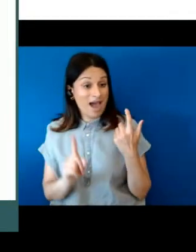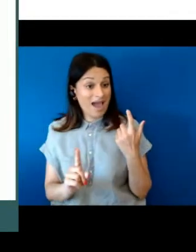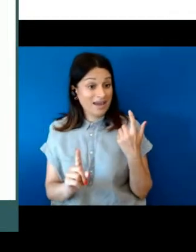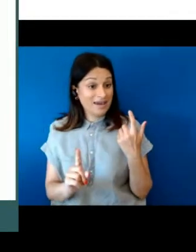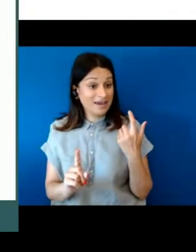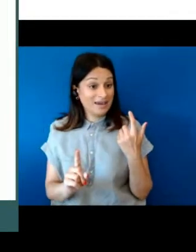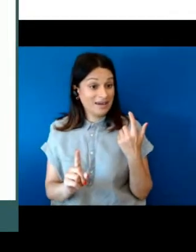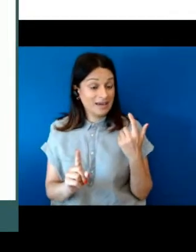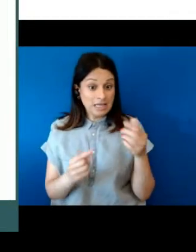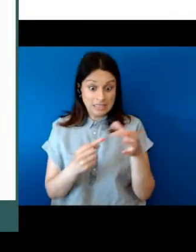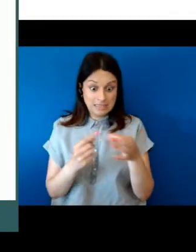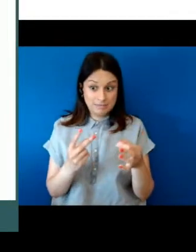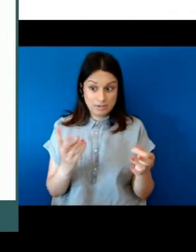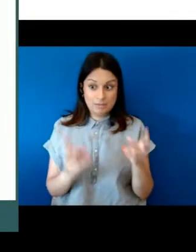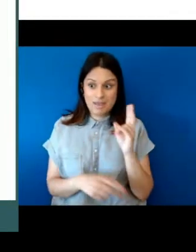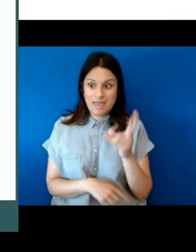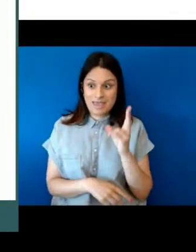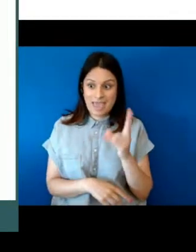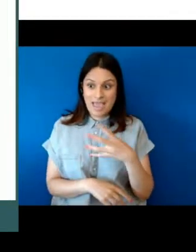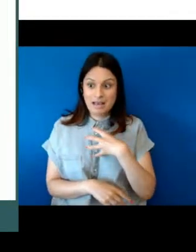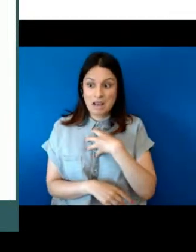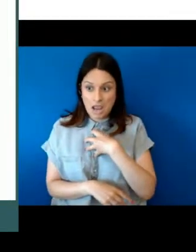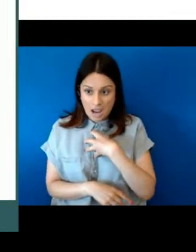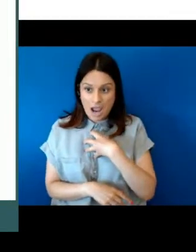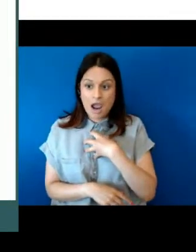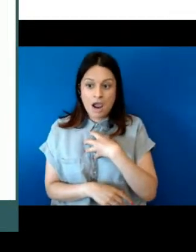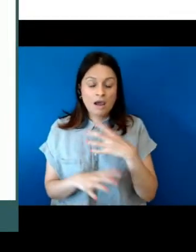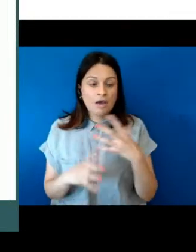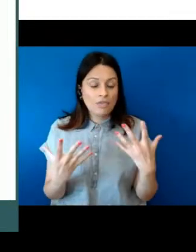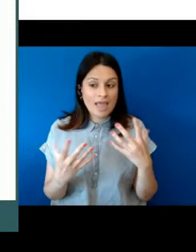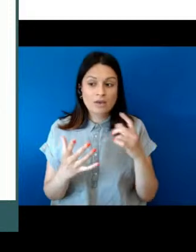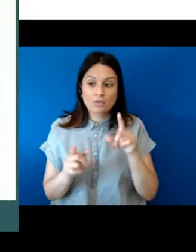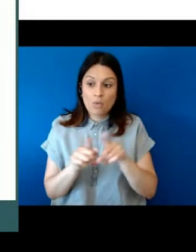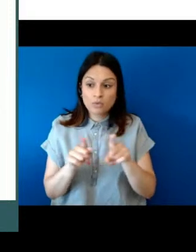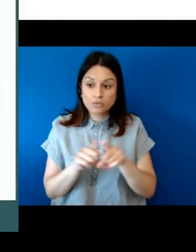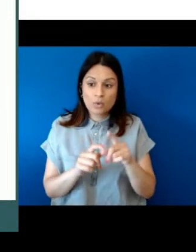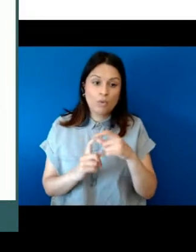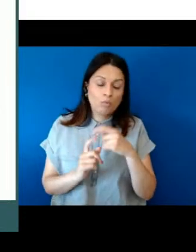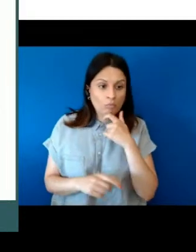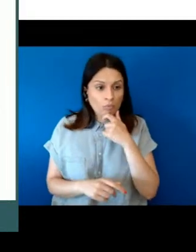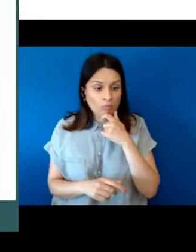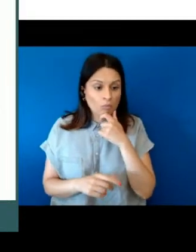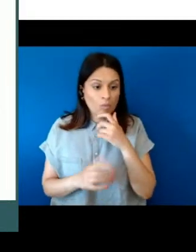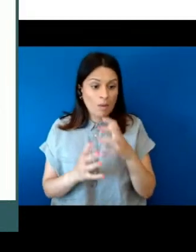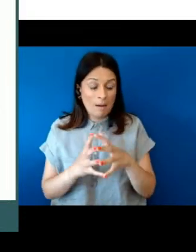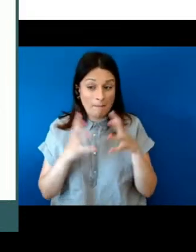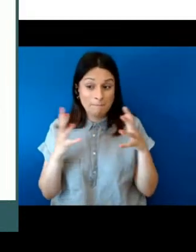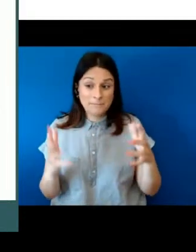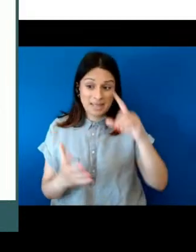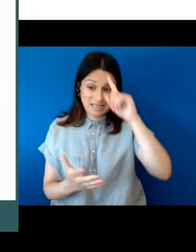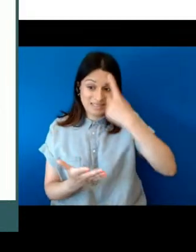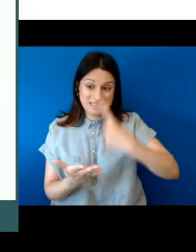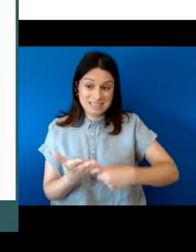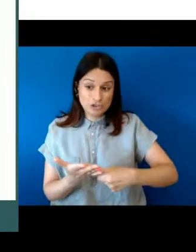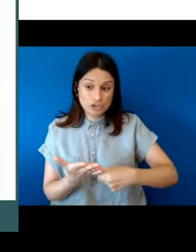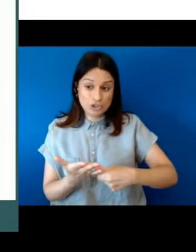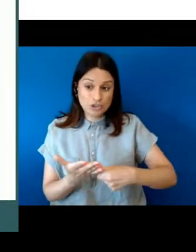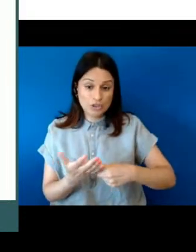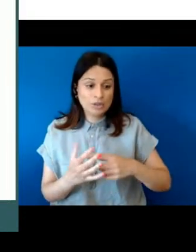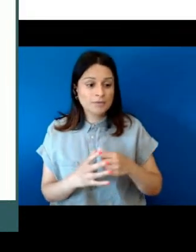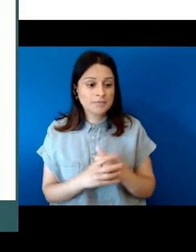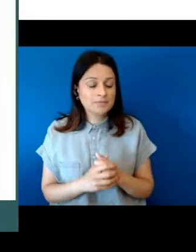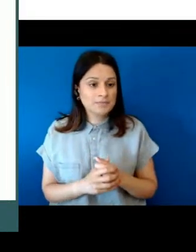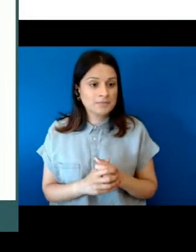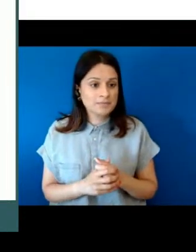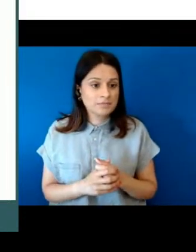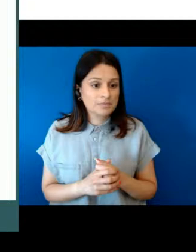back again, and then you've got your evidence there, and then there's big decisions to make there. But I'm going to talk to you about some other ways